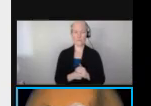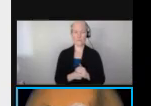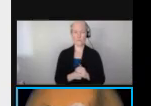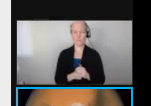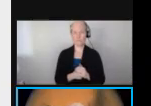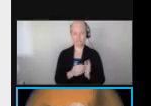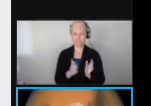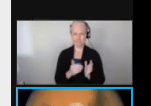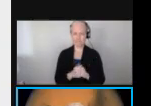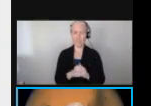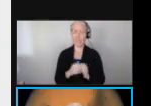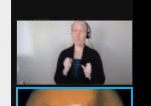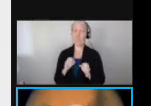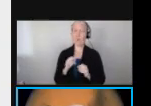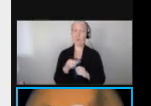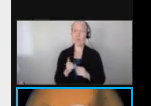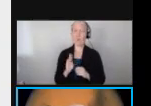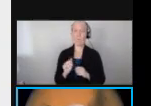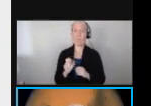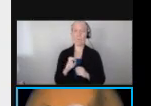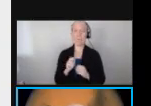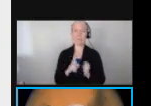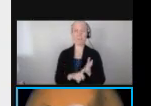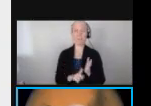And so the Human Research Program